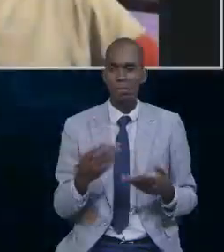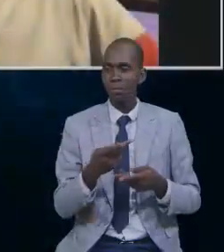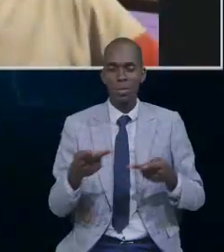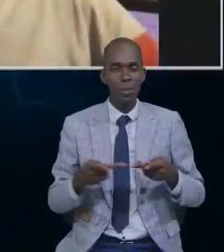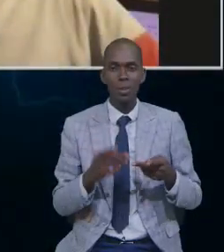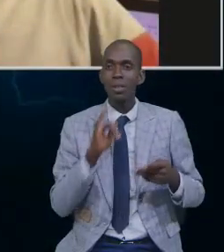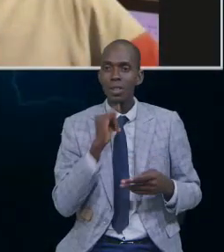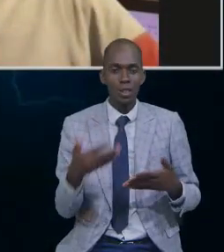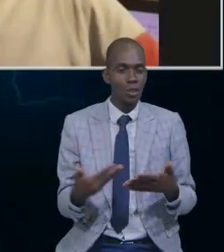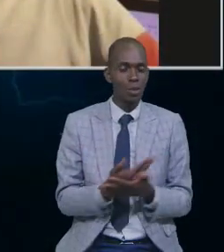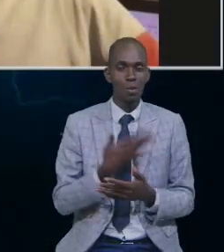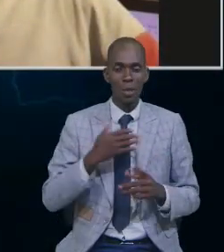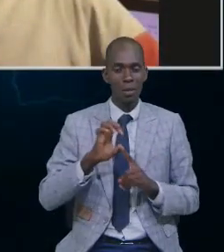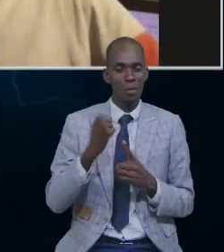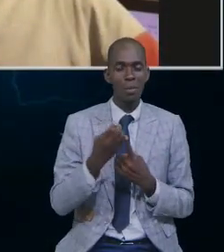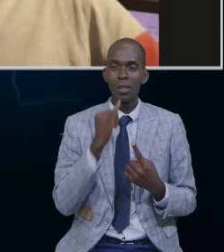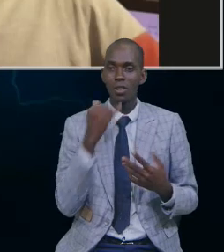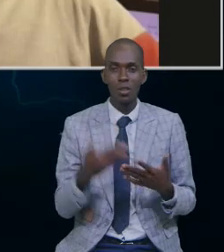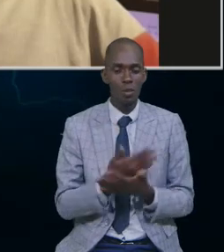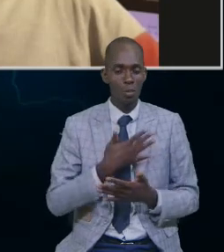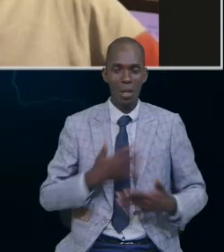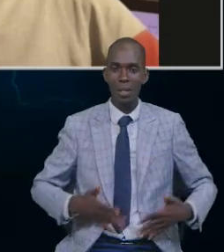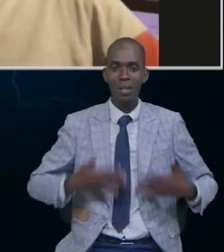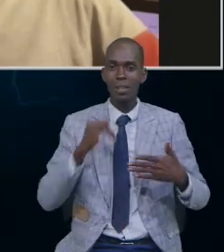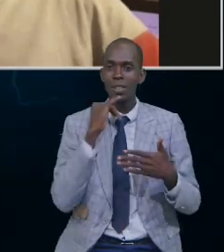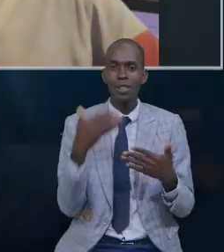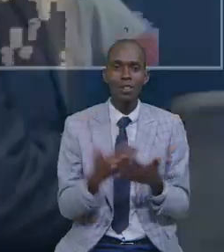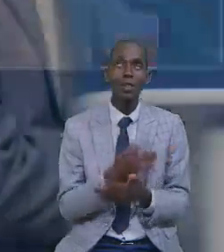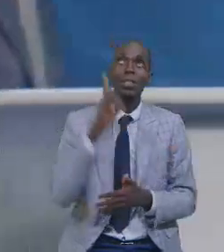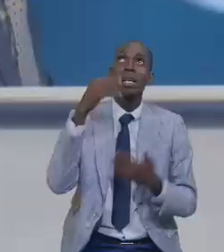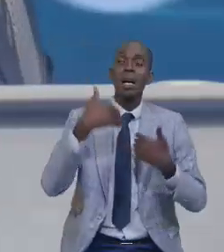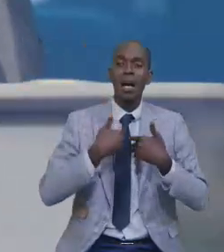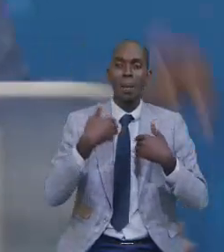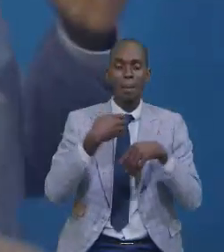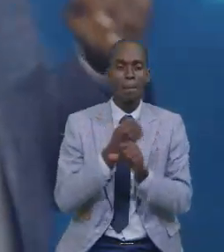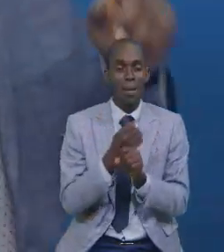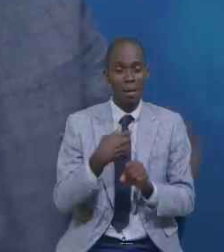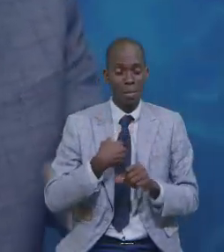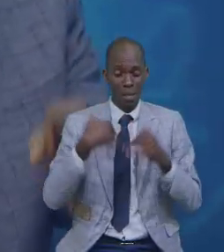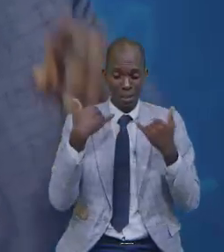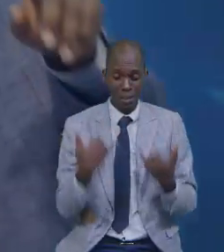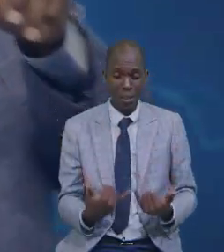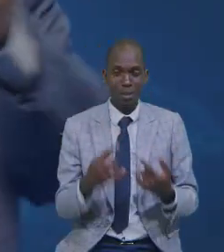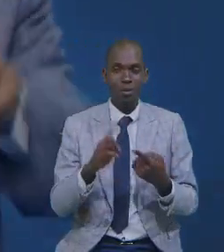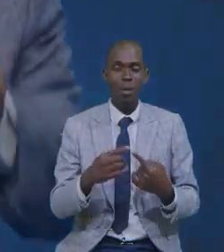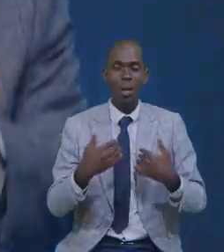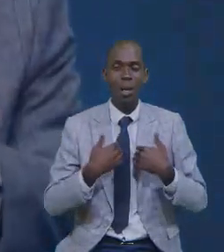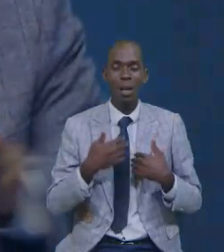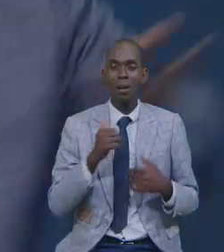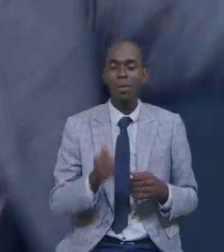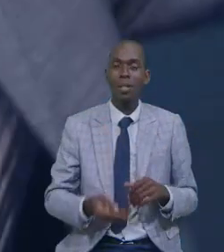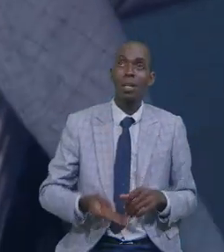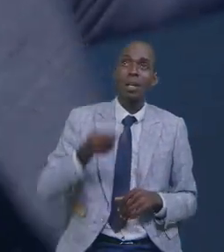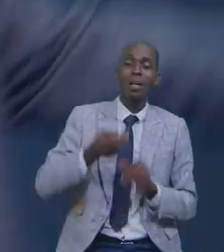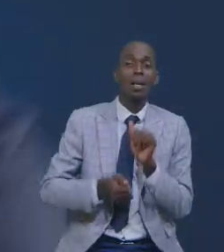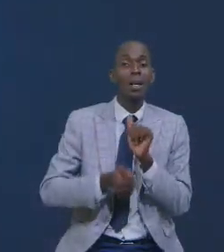My life is new. He has made me now to have a higher blessing